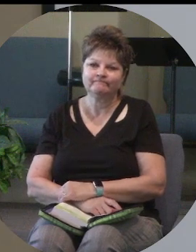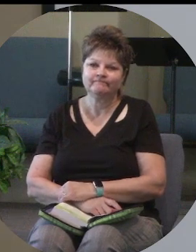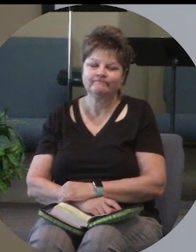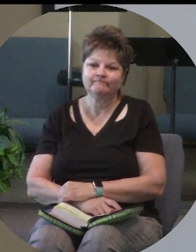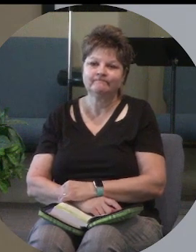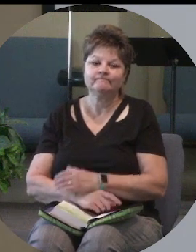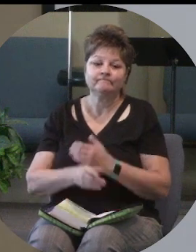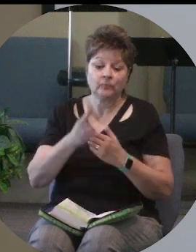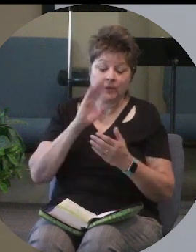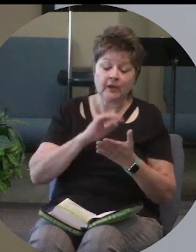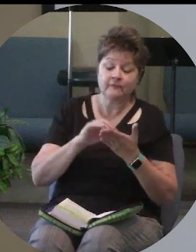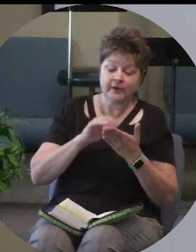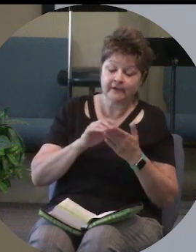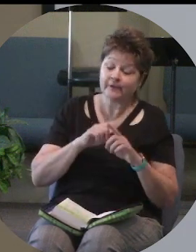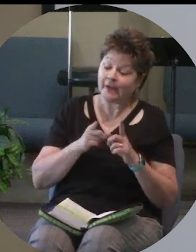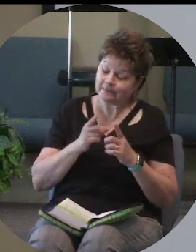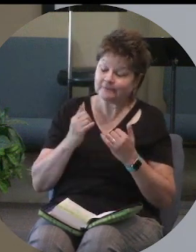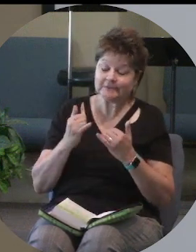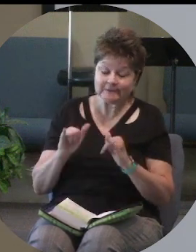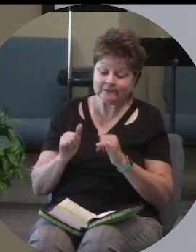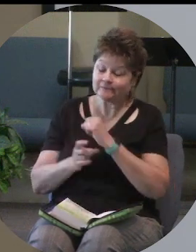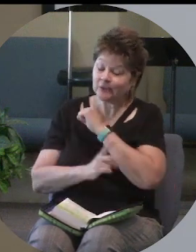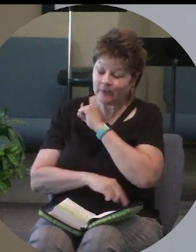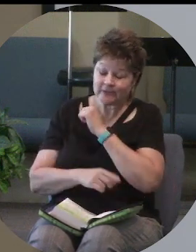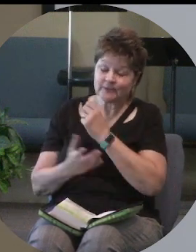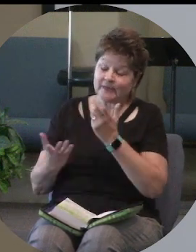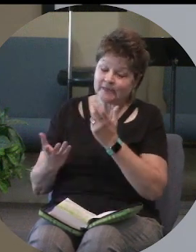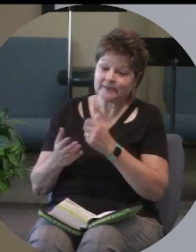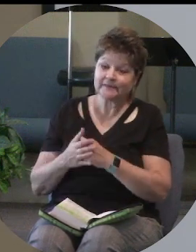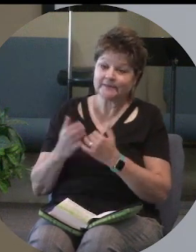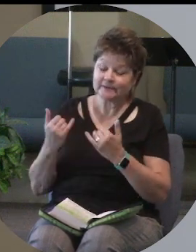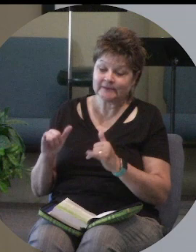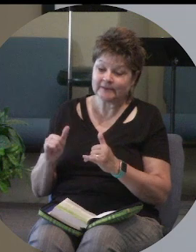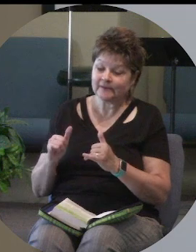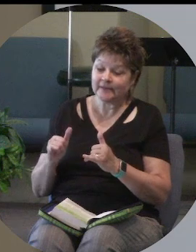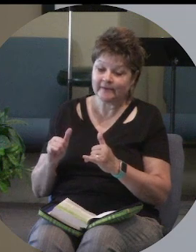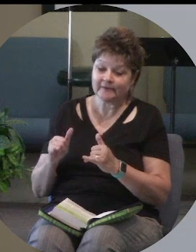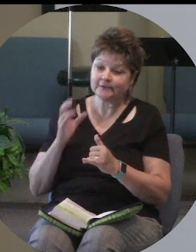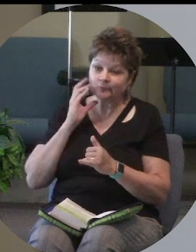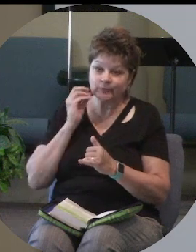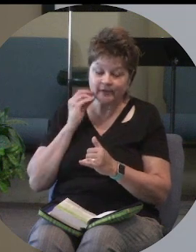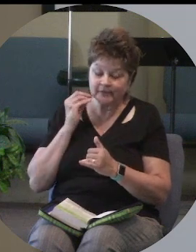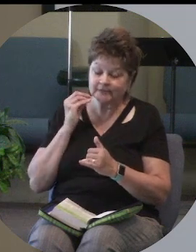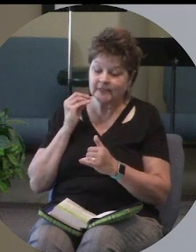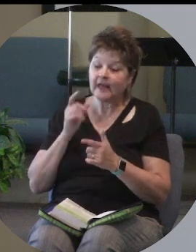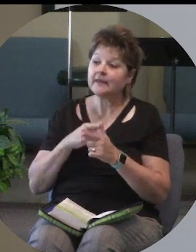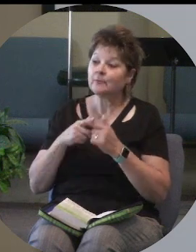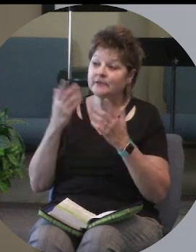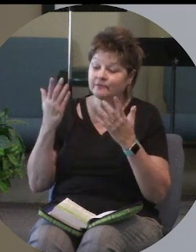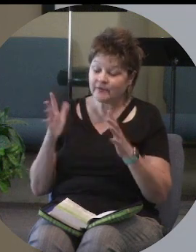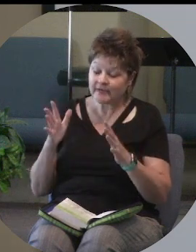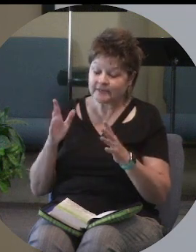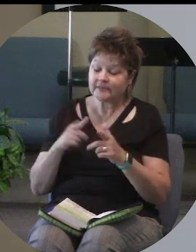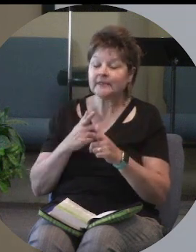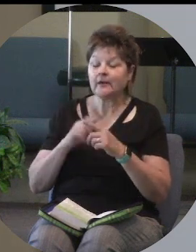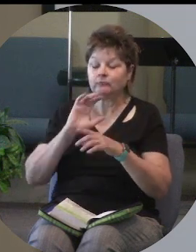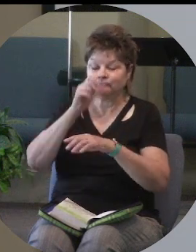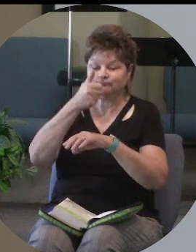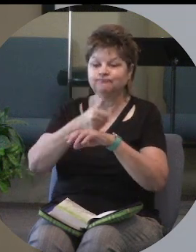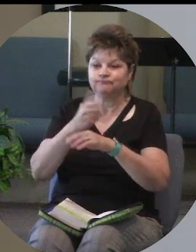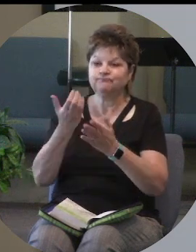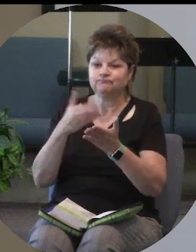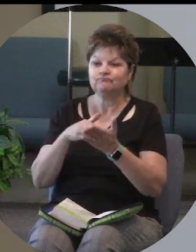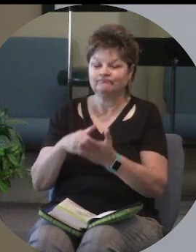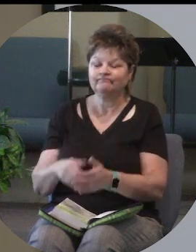He forgave you but you know what you still got to go through punishment you still got to go through what I'm going to put you through and then when everything's said and done I'll restore you back to where you were.